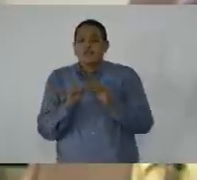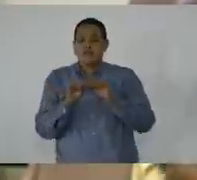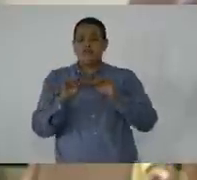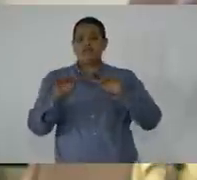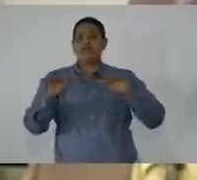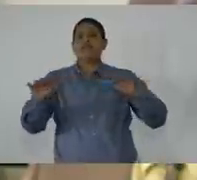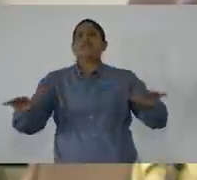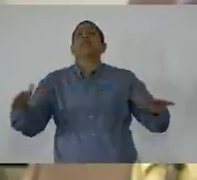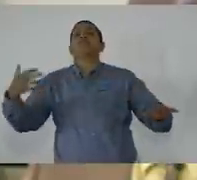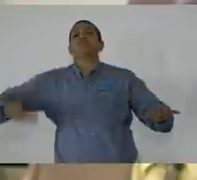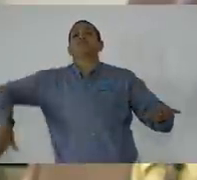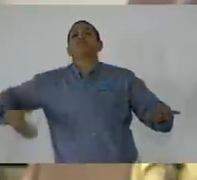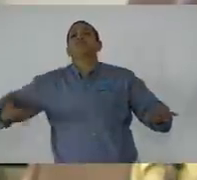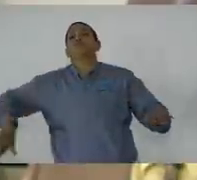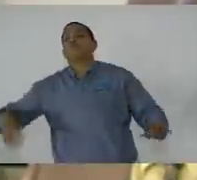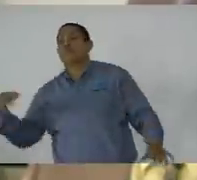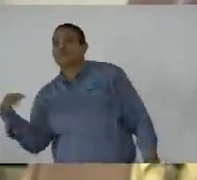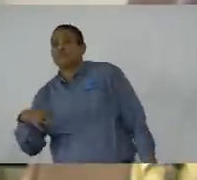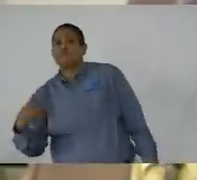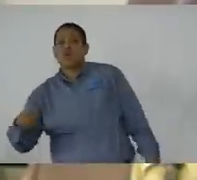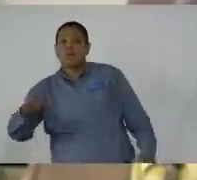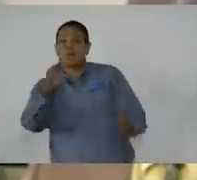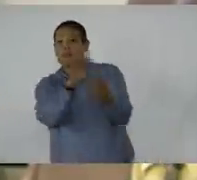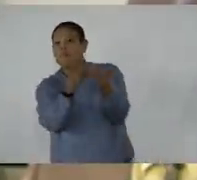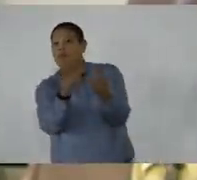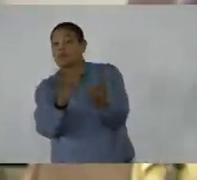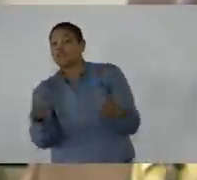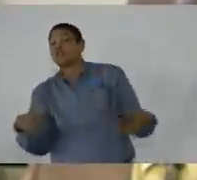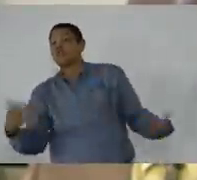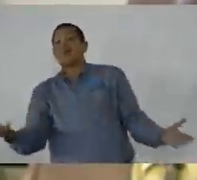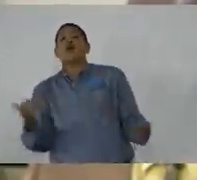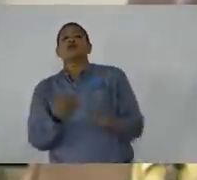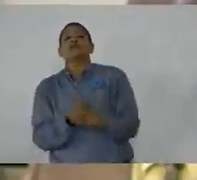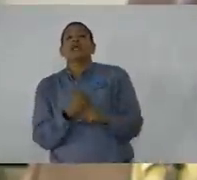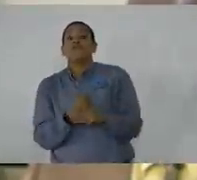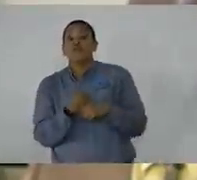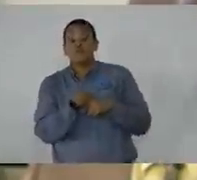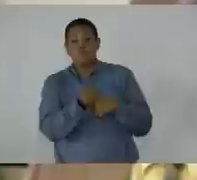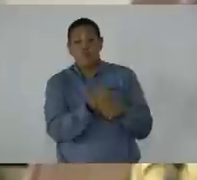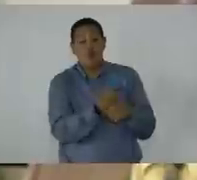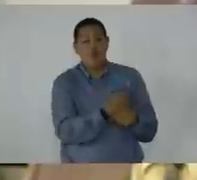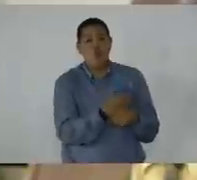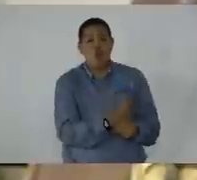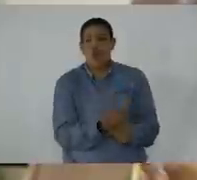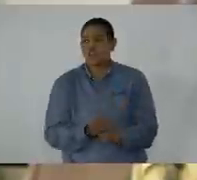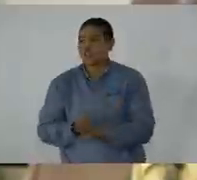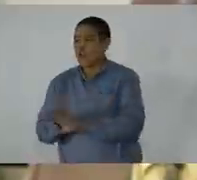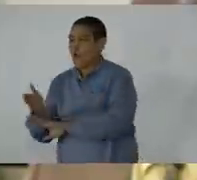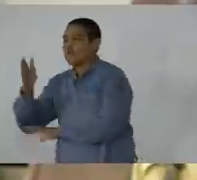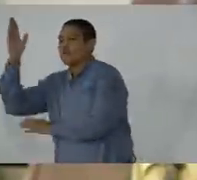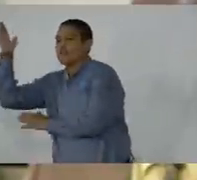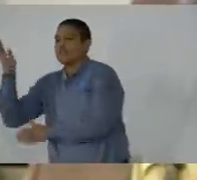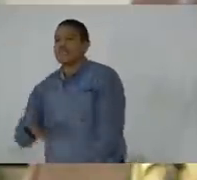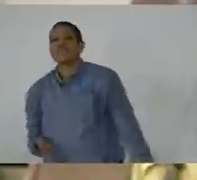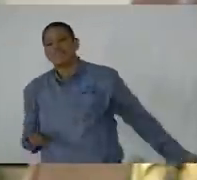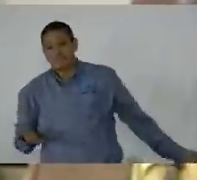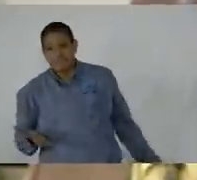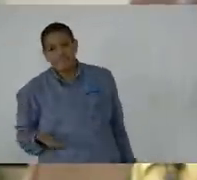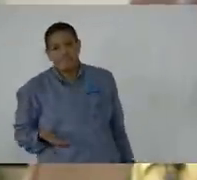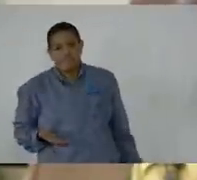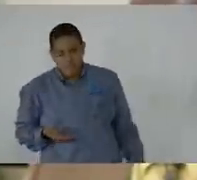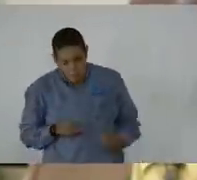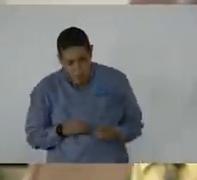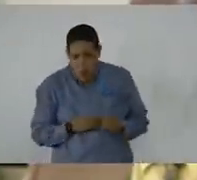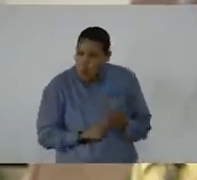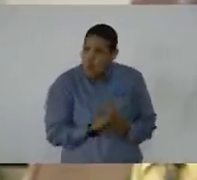you can imagine. The message, Madam Speaker, is production over importation. And we are encouraging